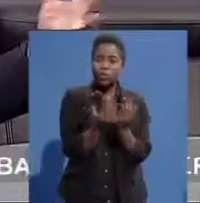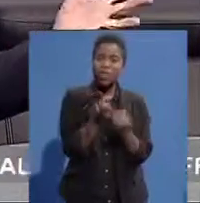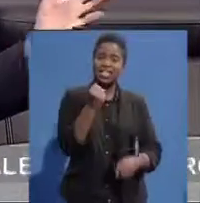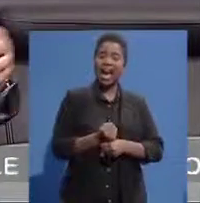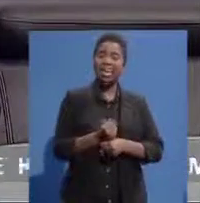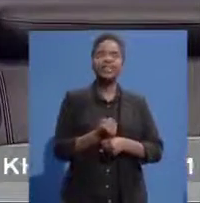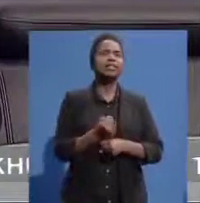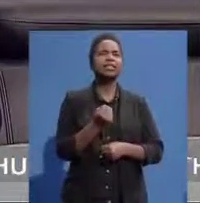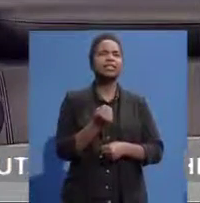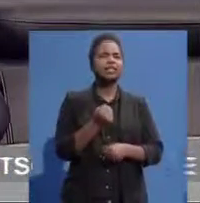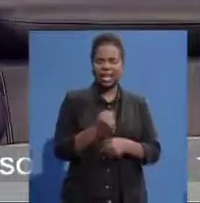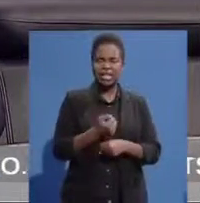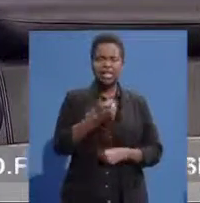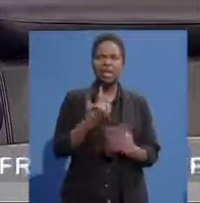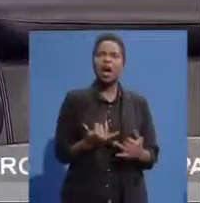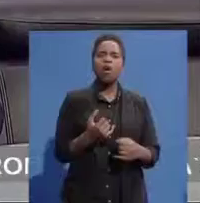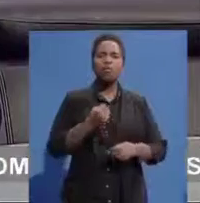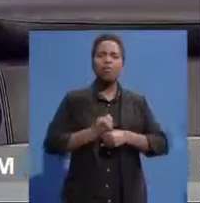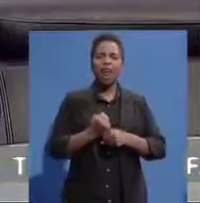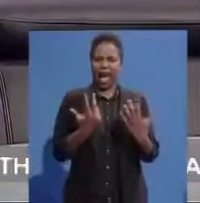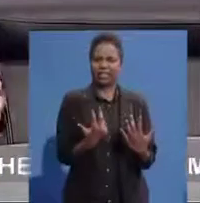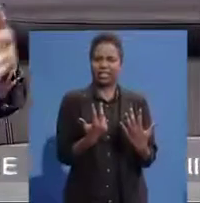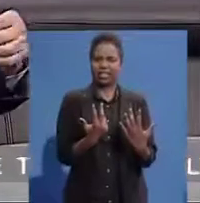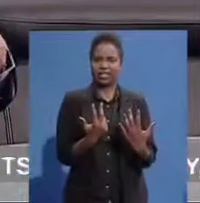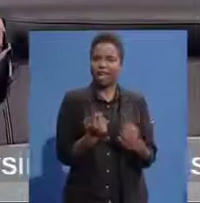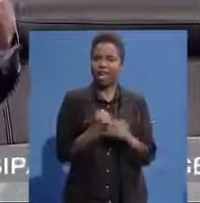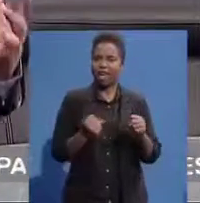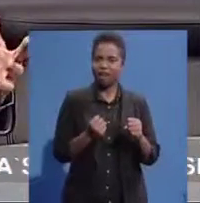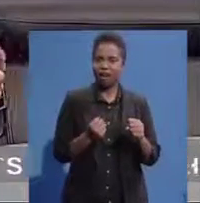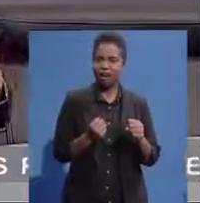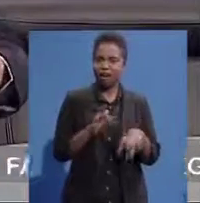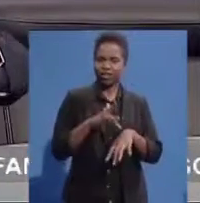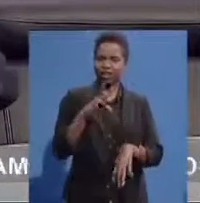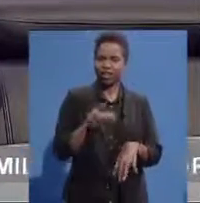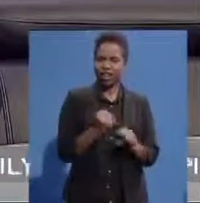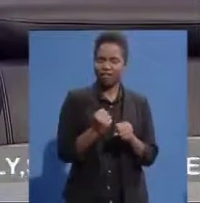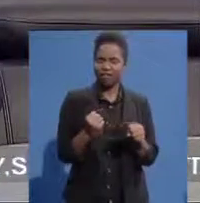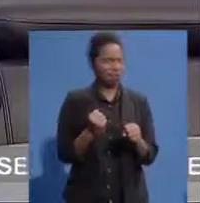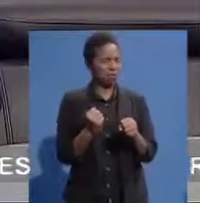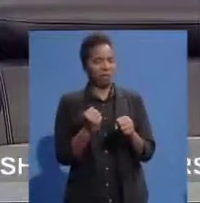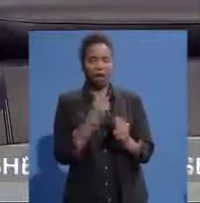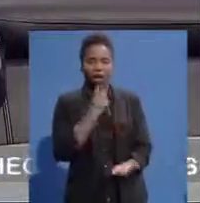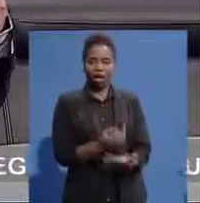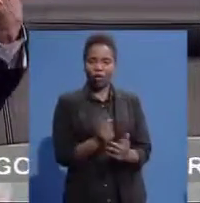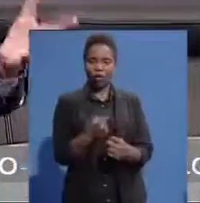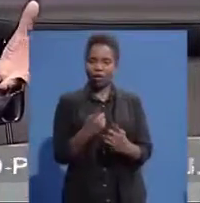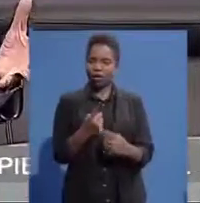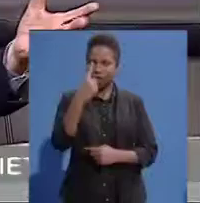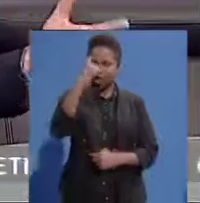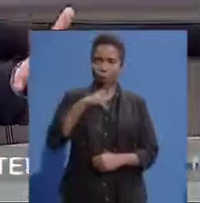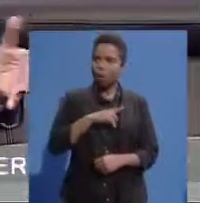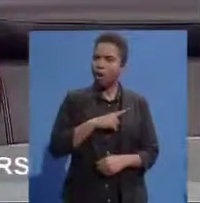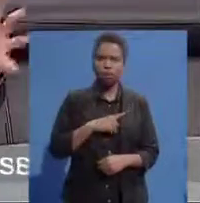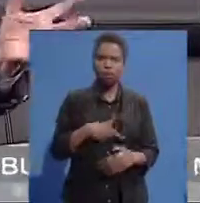today? It's grade 8, I think. Grade 8. Yeah, he couldn't believe it. This man was so erudite, so politically informed,